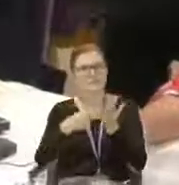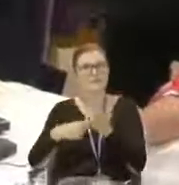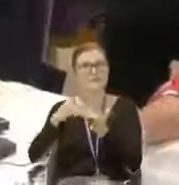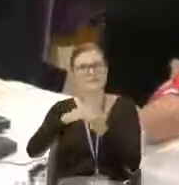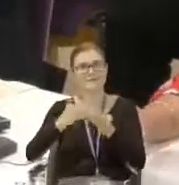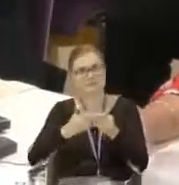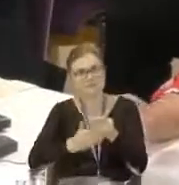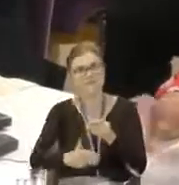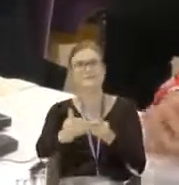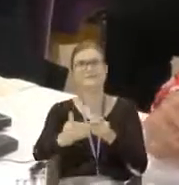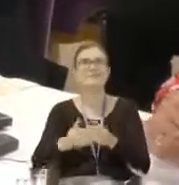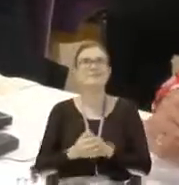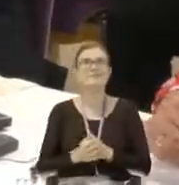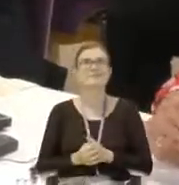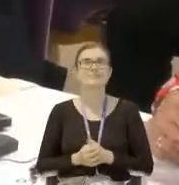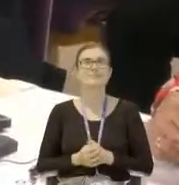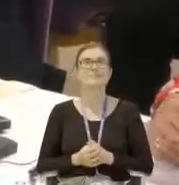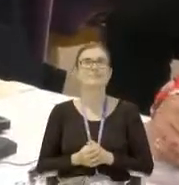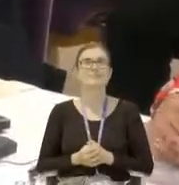Thank you very much, Chair,